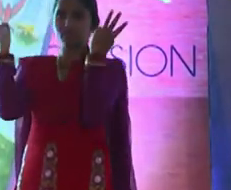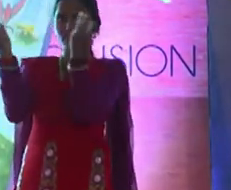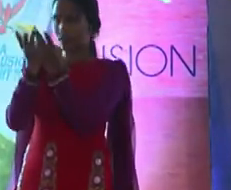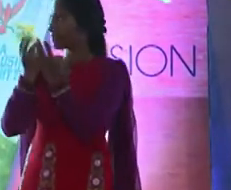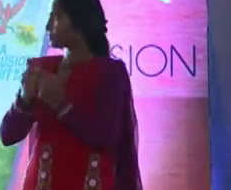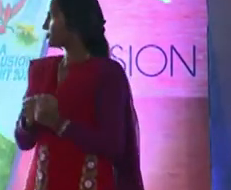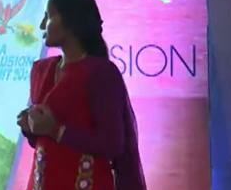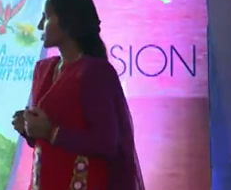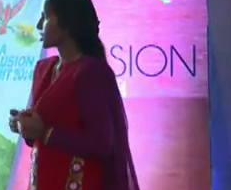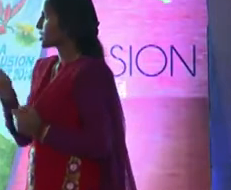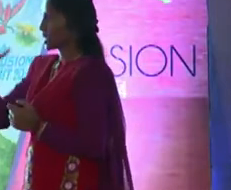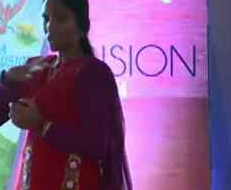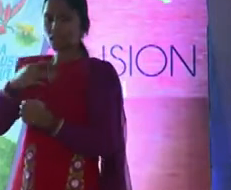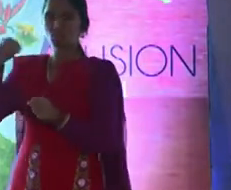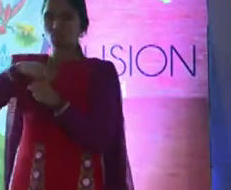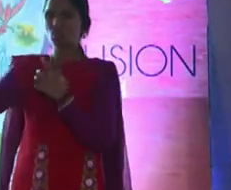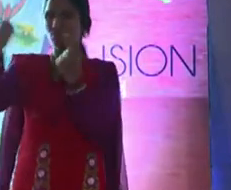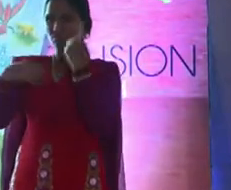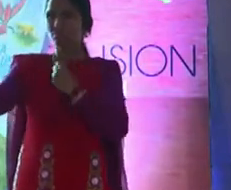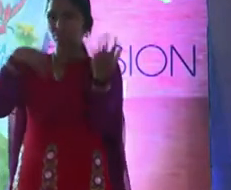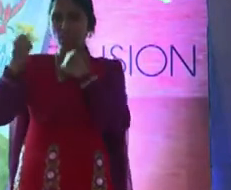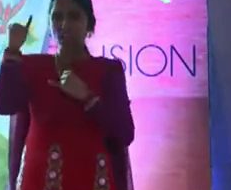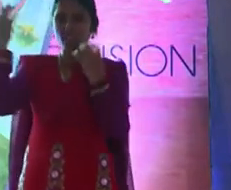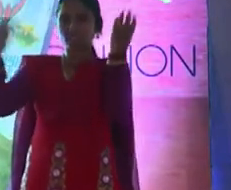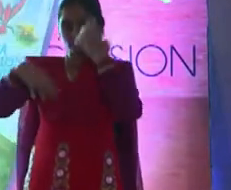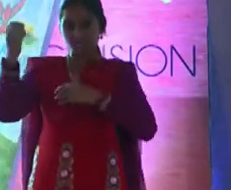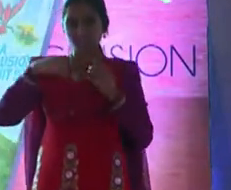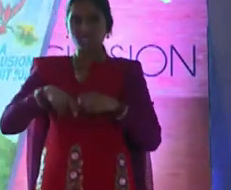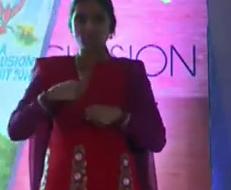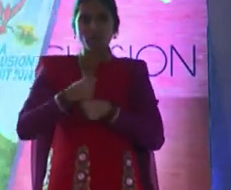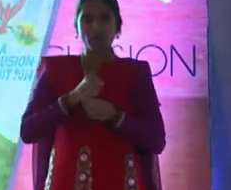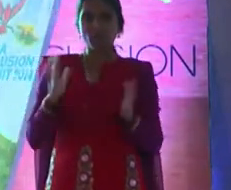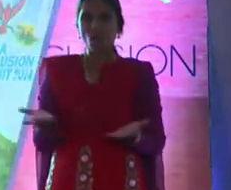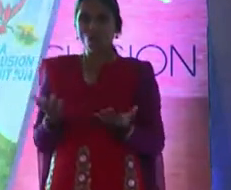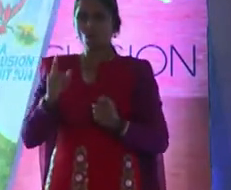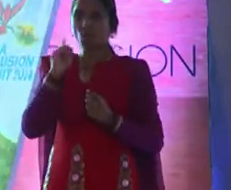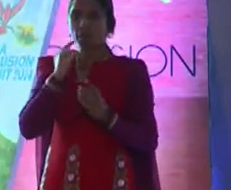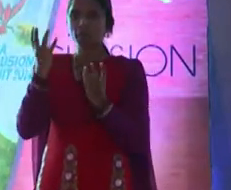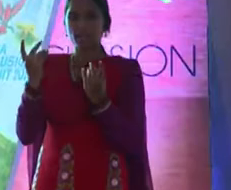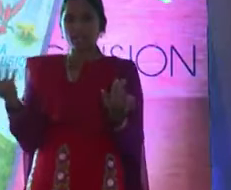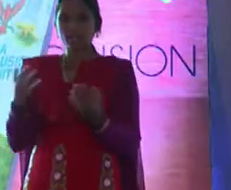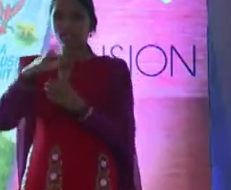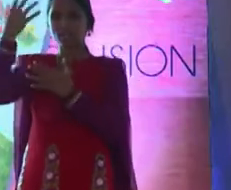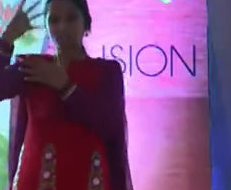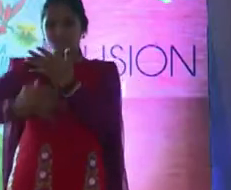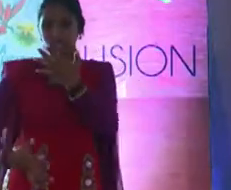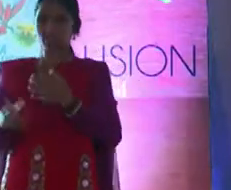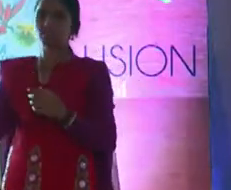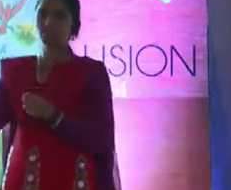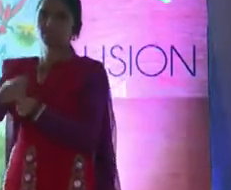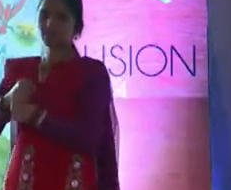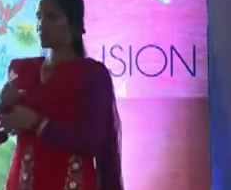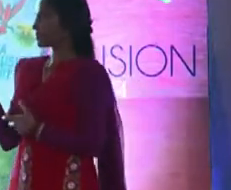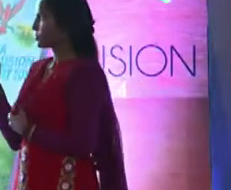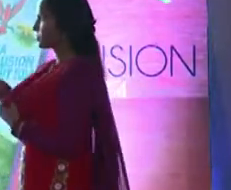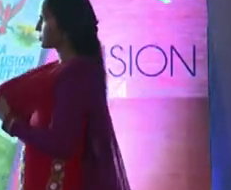area where I would like inputs from all of you of how to go about making a database. We are in the final process of